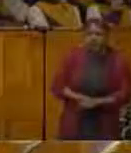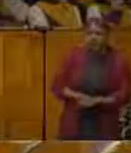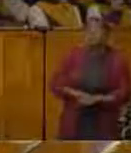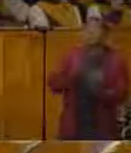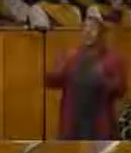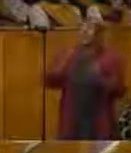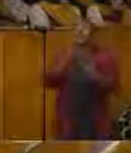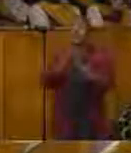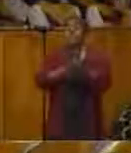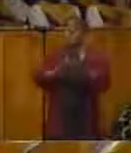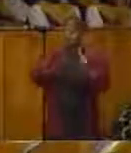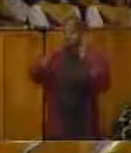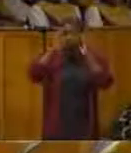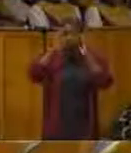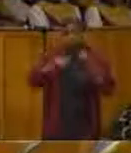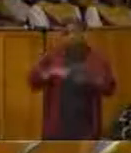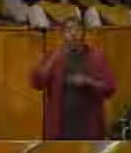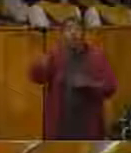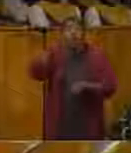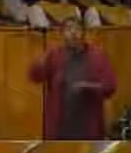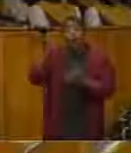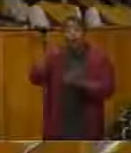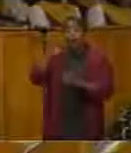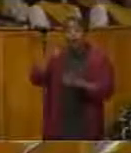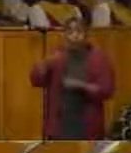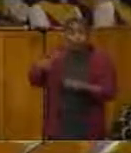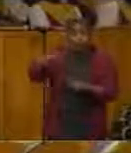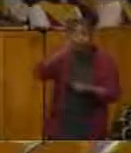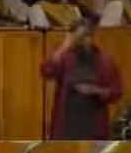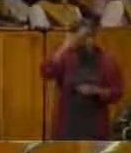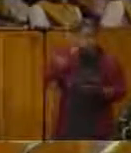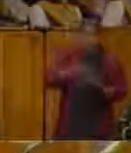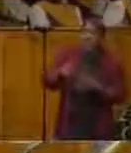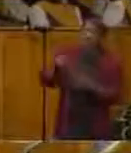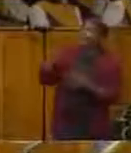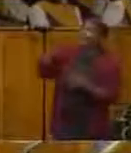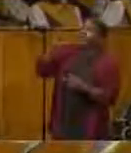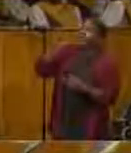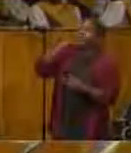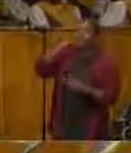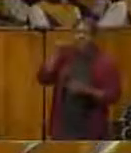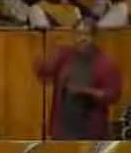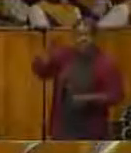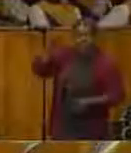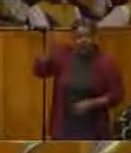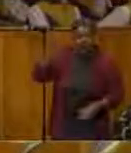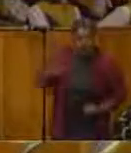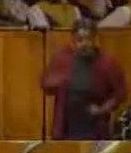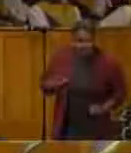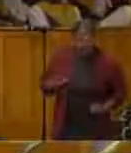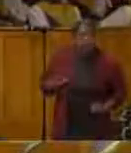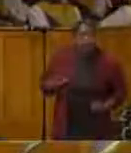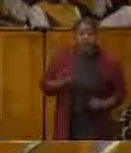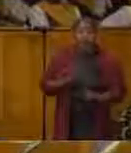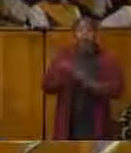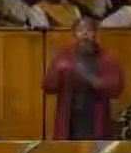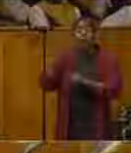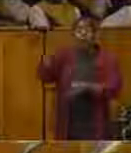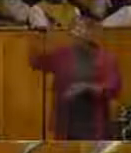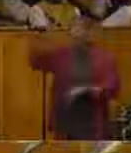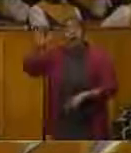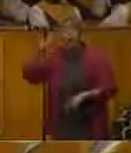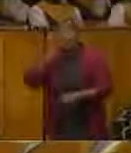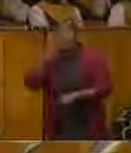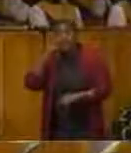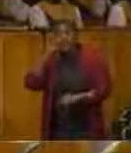So Jesus says, listen, God wants you to know he's a jealous God. And when God says he's jealous,